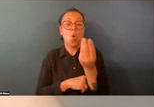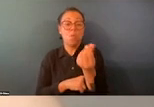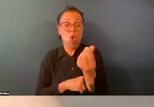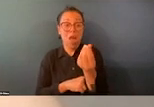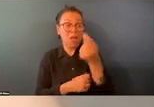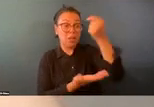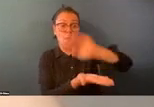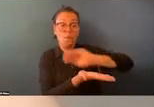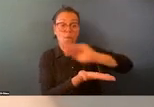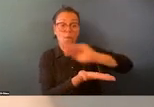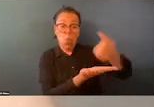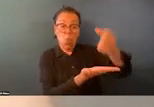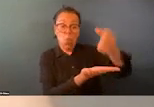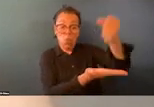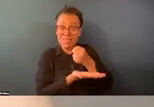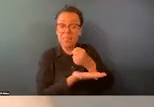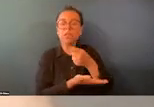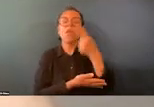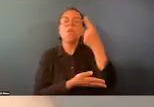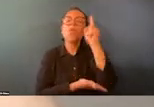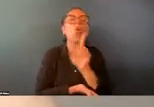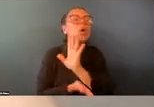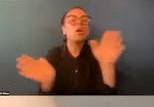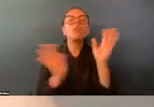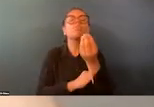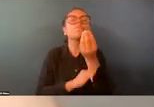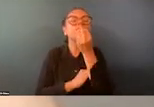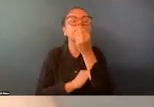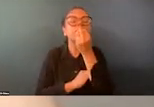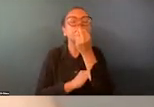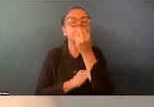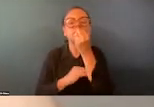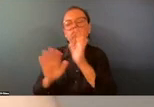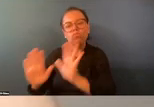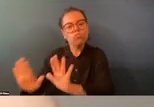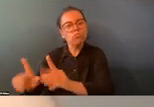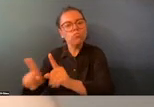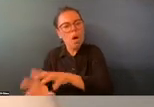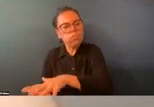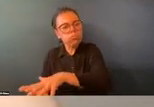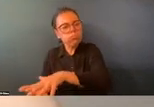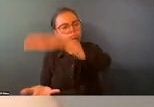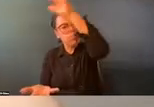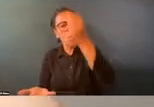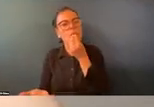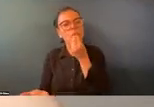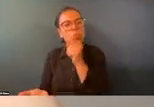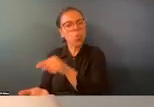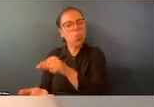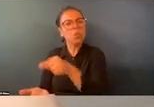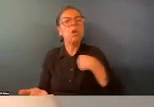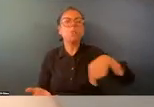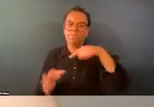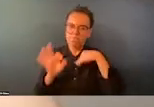climate resilient food production and storage in response to limited income generating opportunities